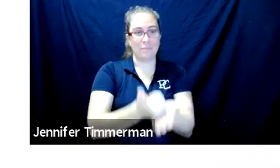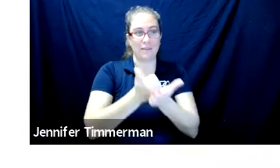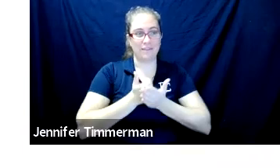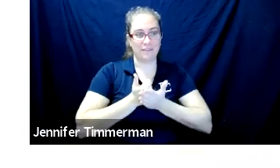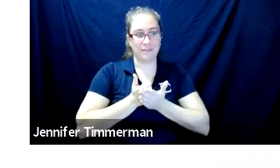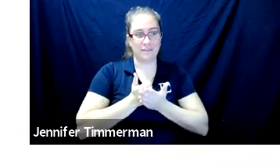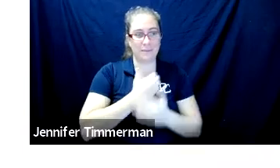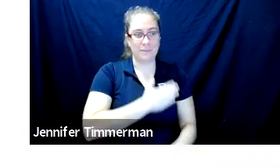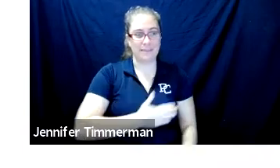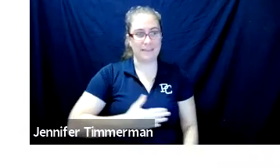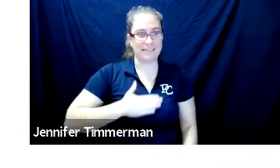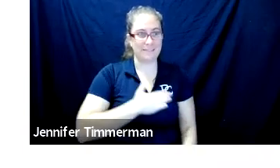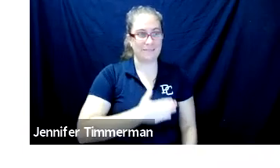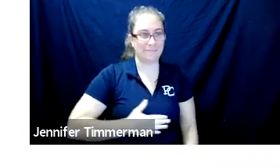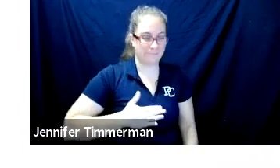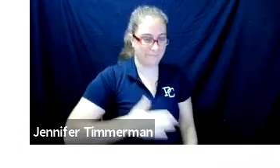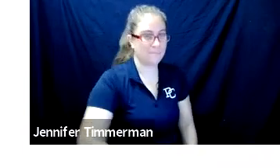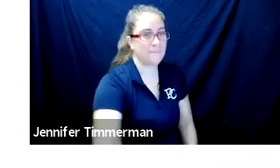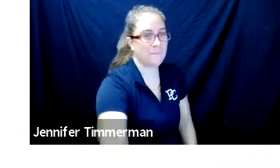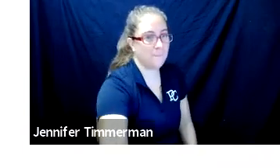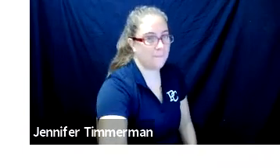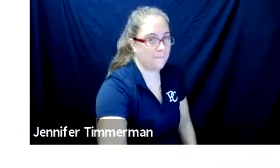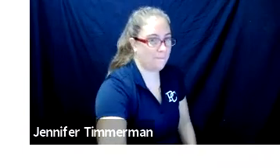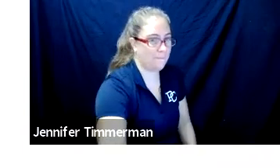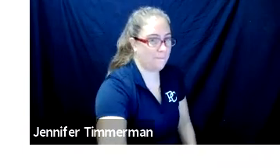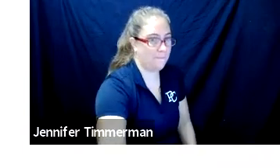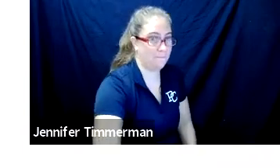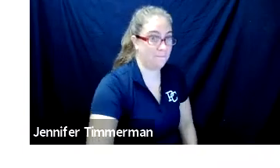Help me, please.